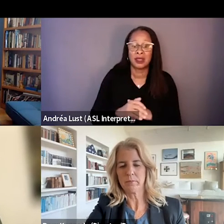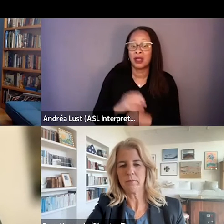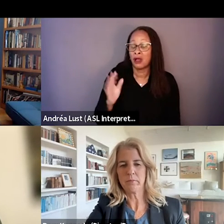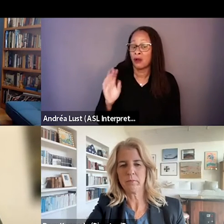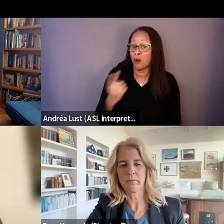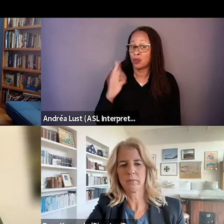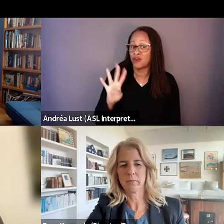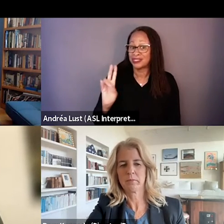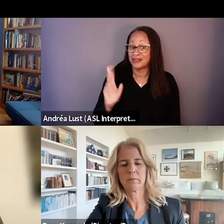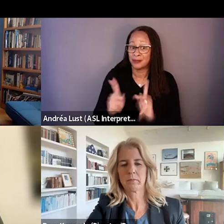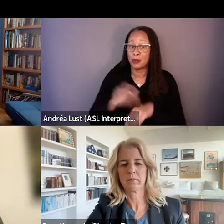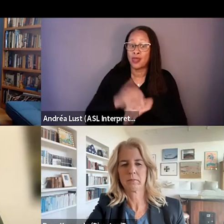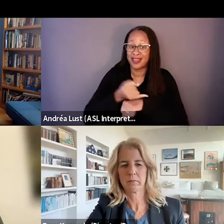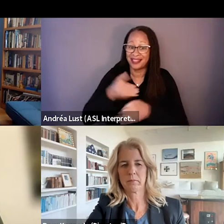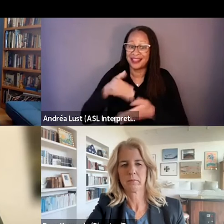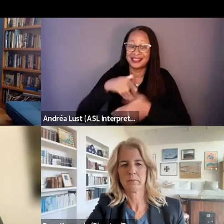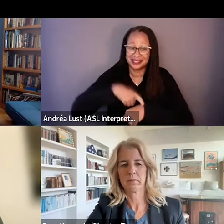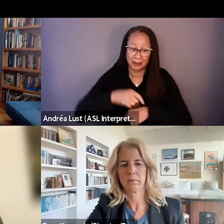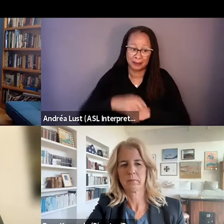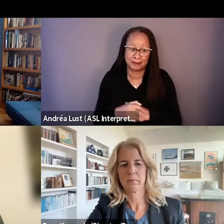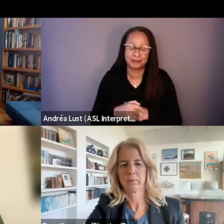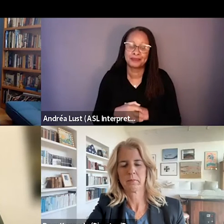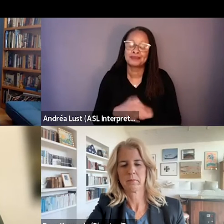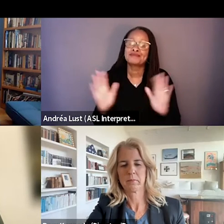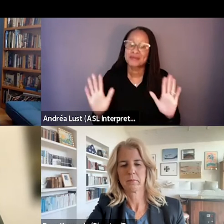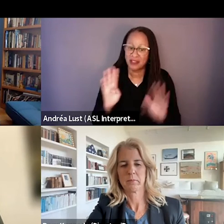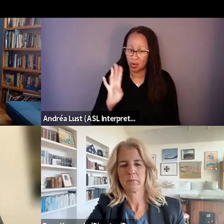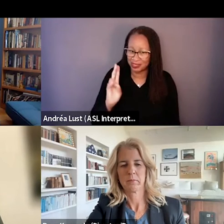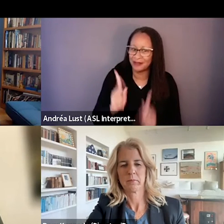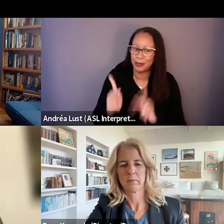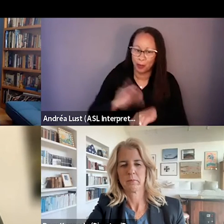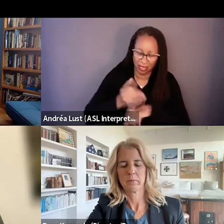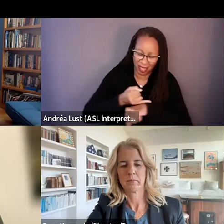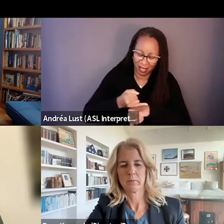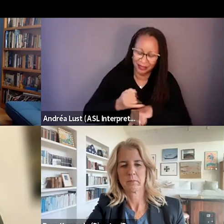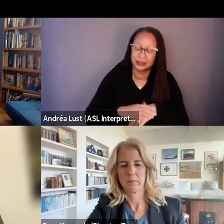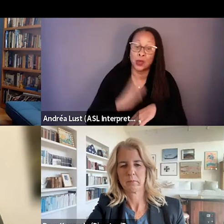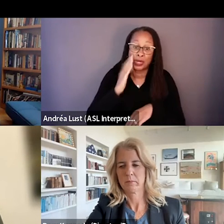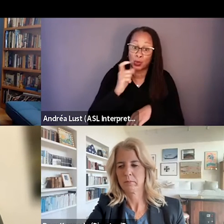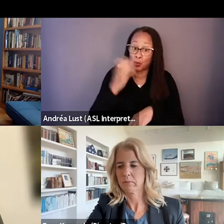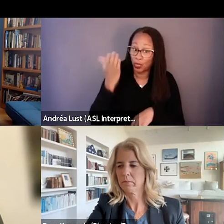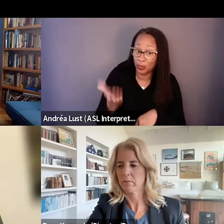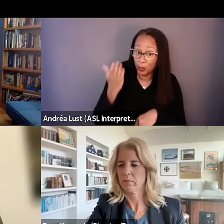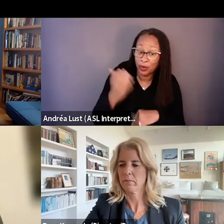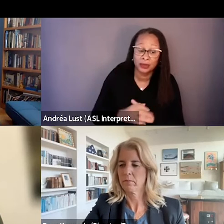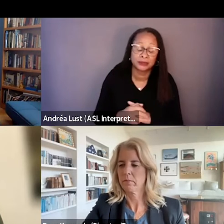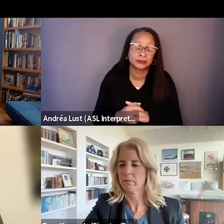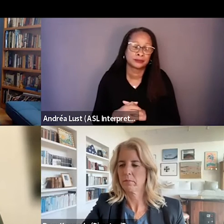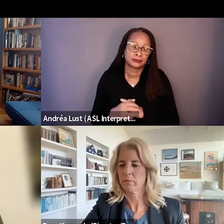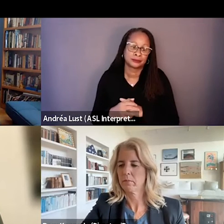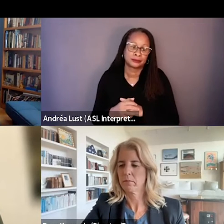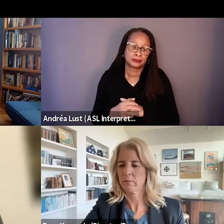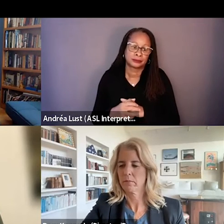people on the island at the time, or perhaps not only, but there were 47 people. We know who they were. And